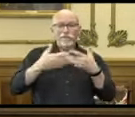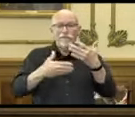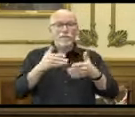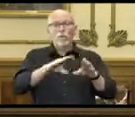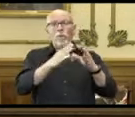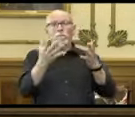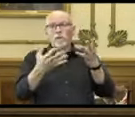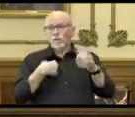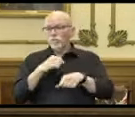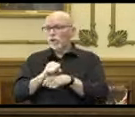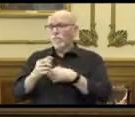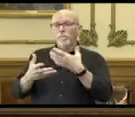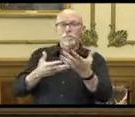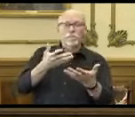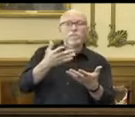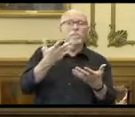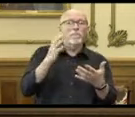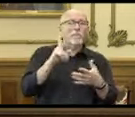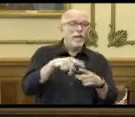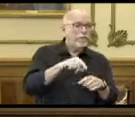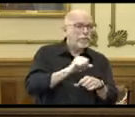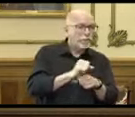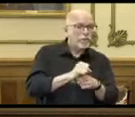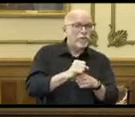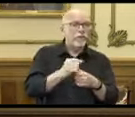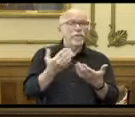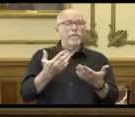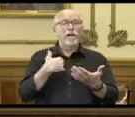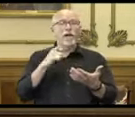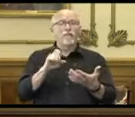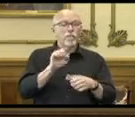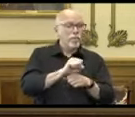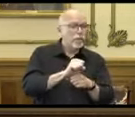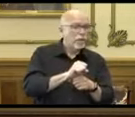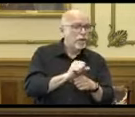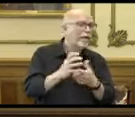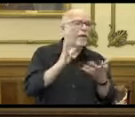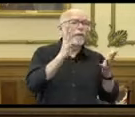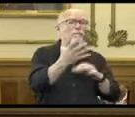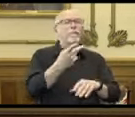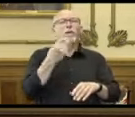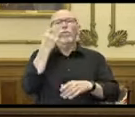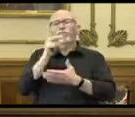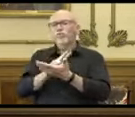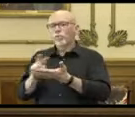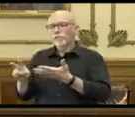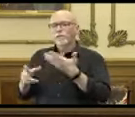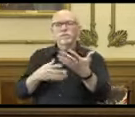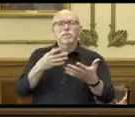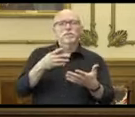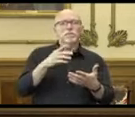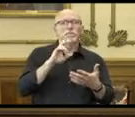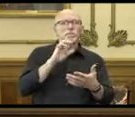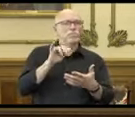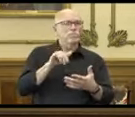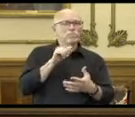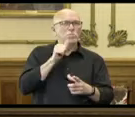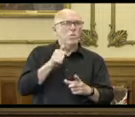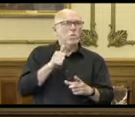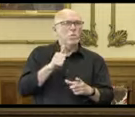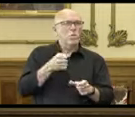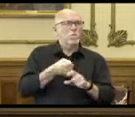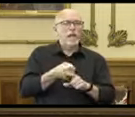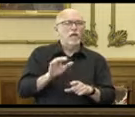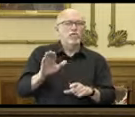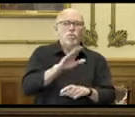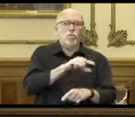opening, having going back to work, maybe having to go back home for a couple of weeks, those are irrelevant for your eligibility for